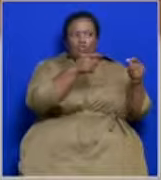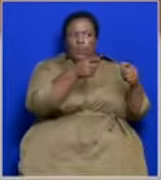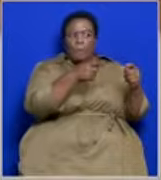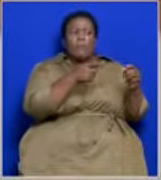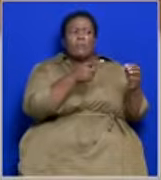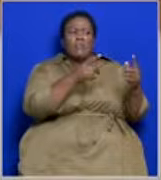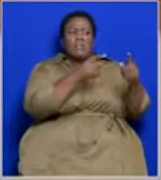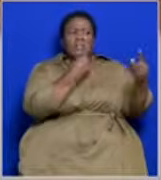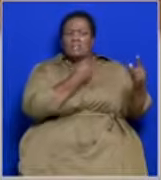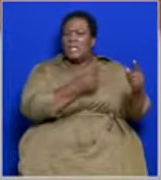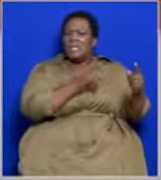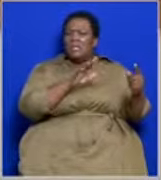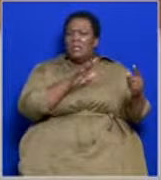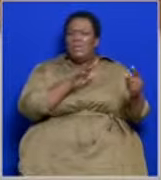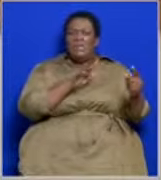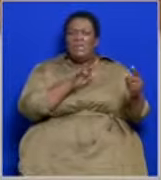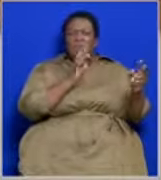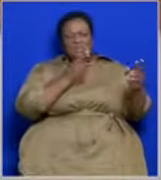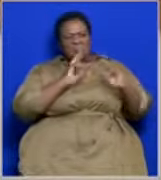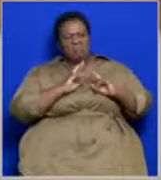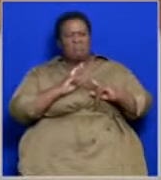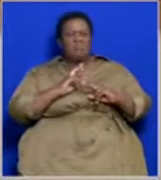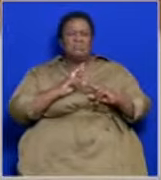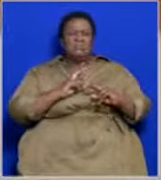was on